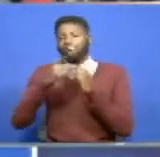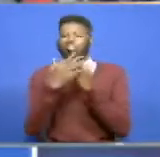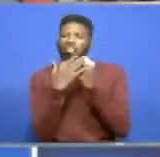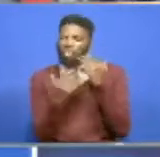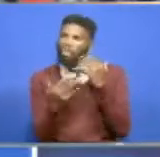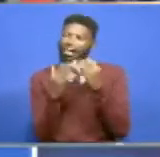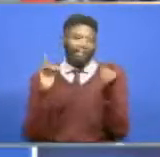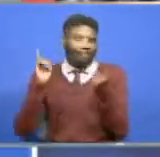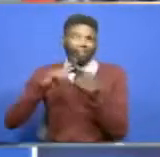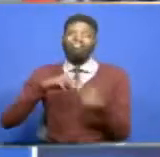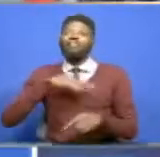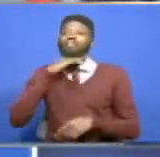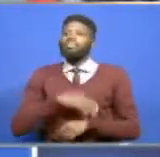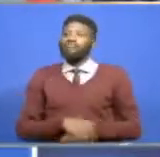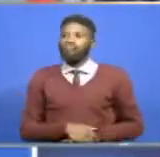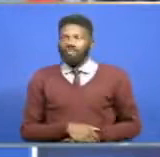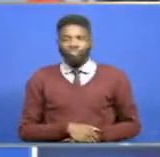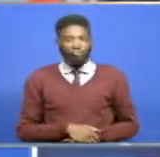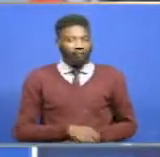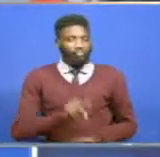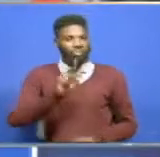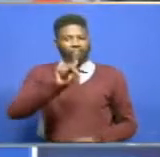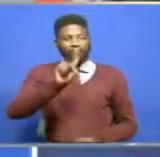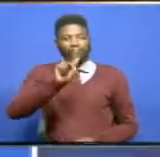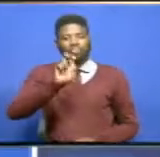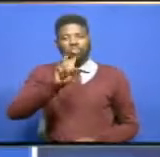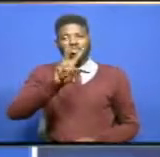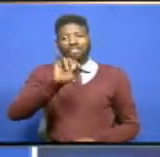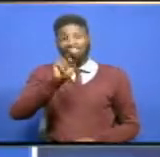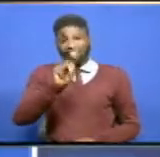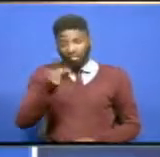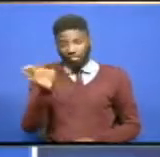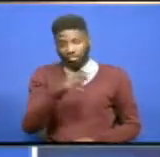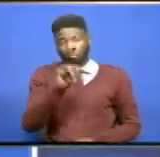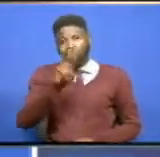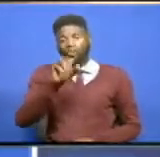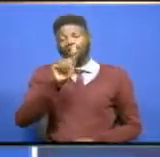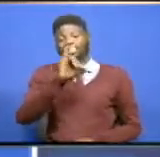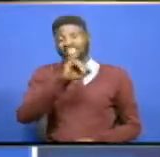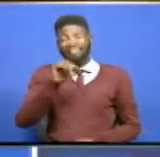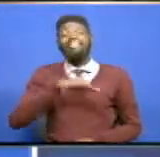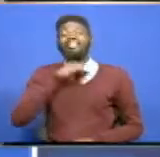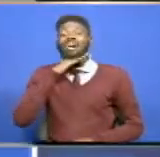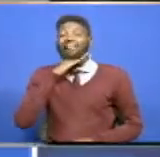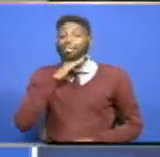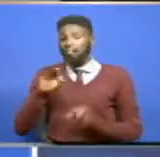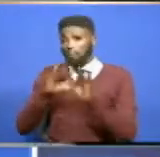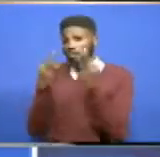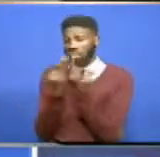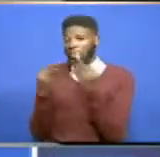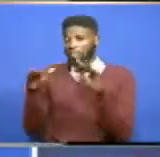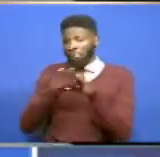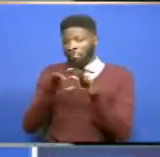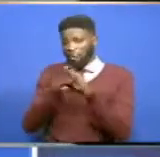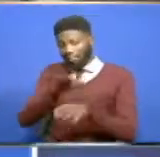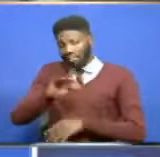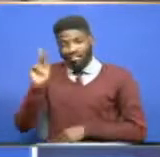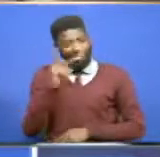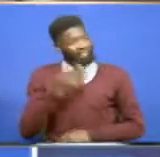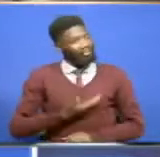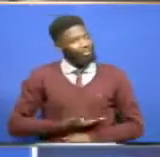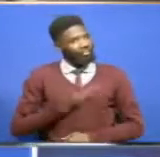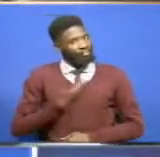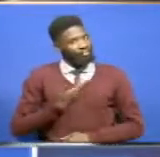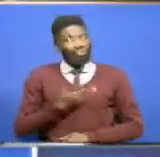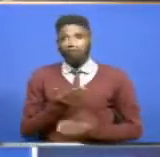The horrific death of Kevin Mwasi has sparked outrage from his family members in Kayole. A 23-year-old met his